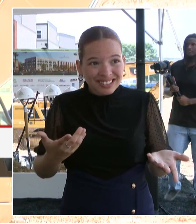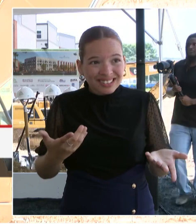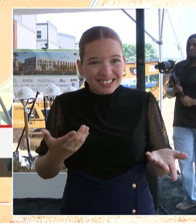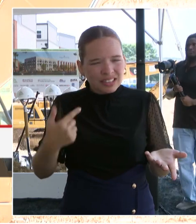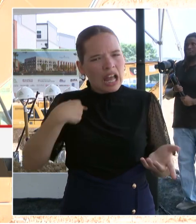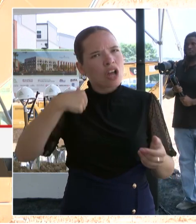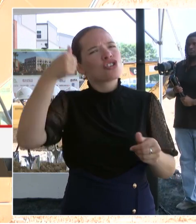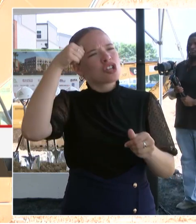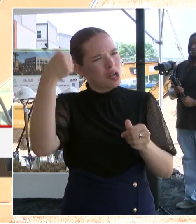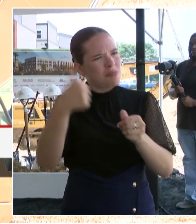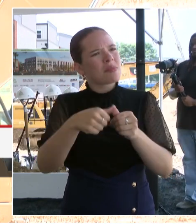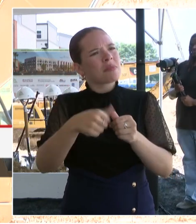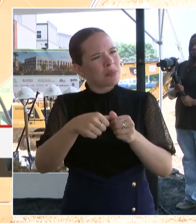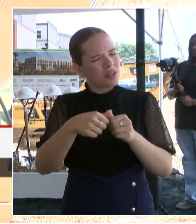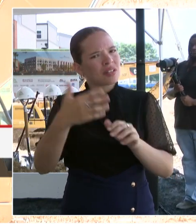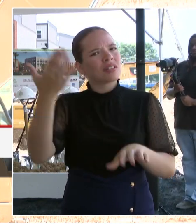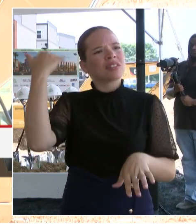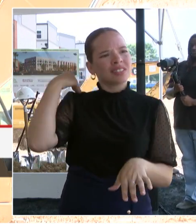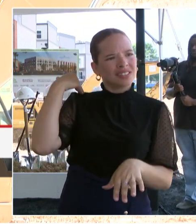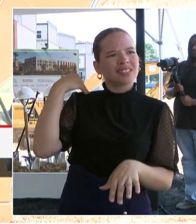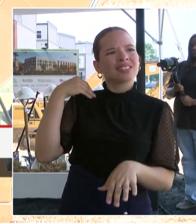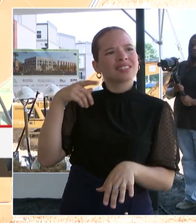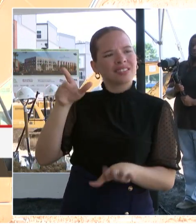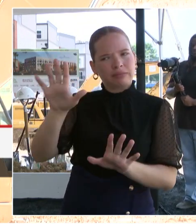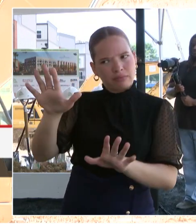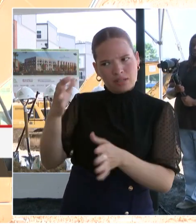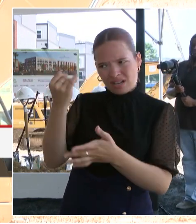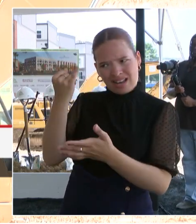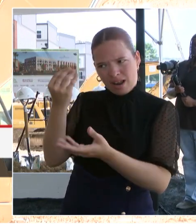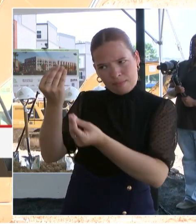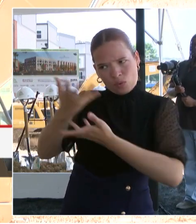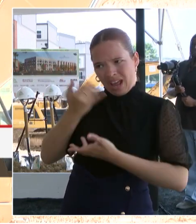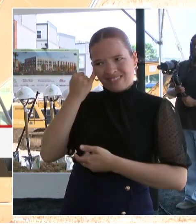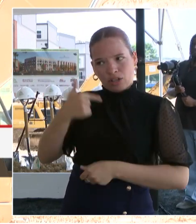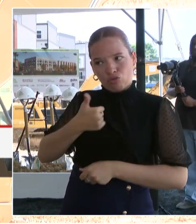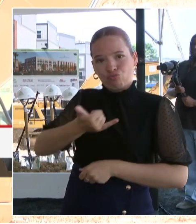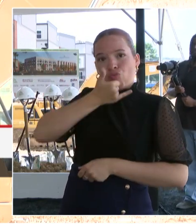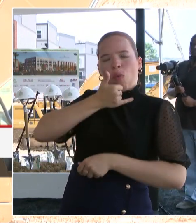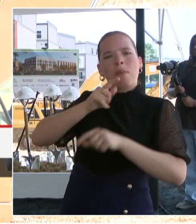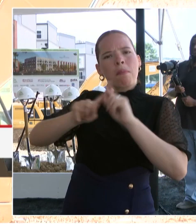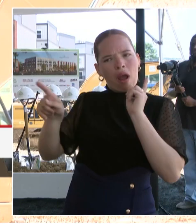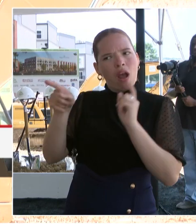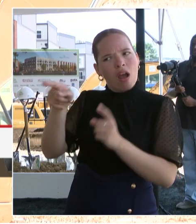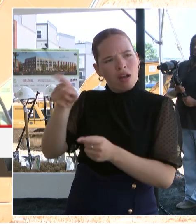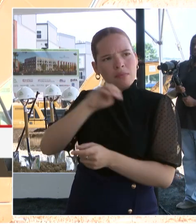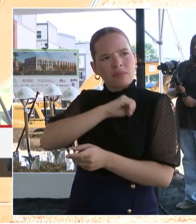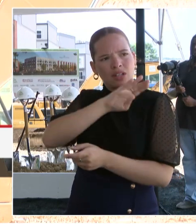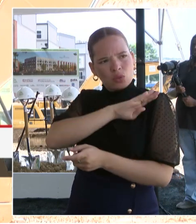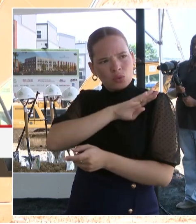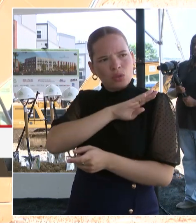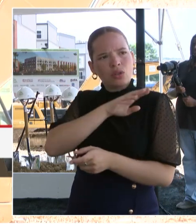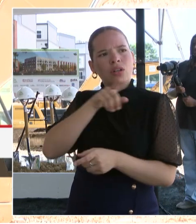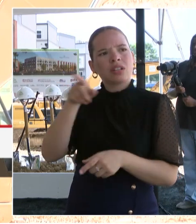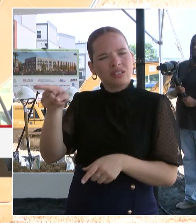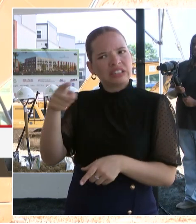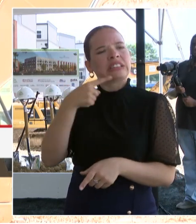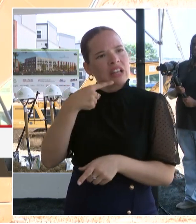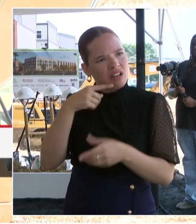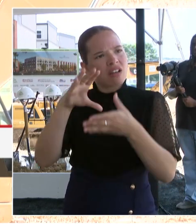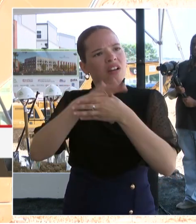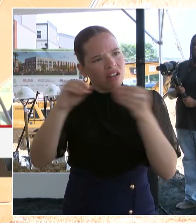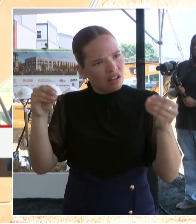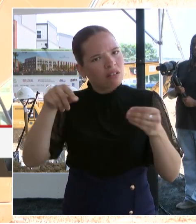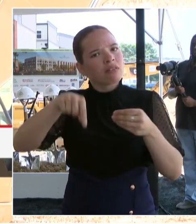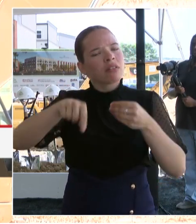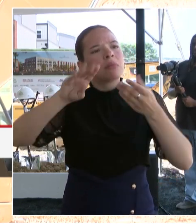community who had to put all of this into play, right? There was somebody who saw the land that had to come together and converge into this